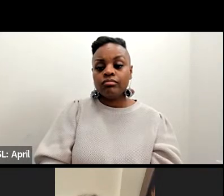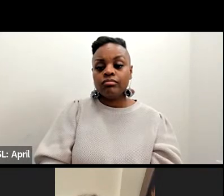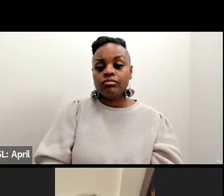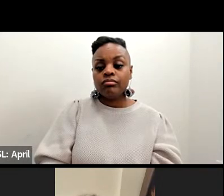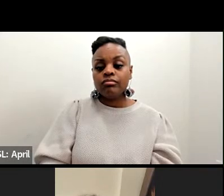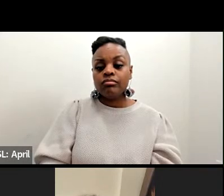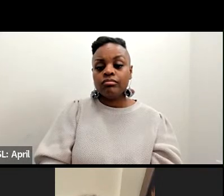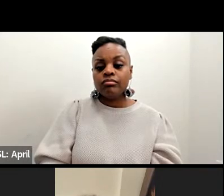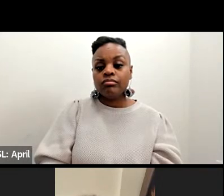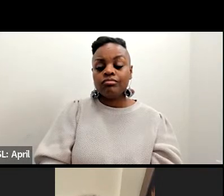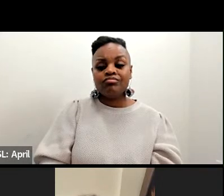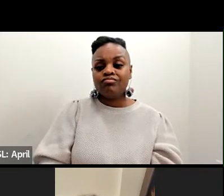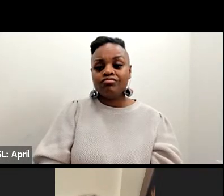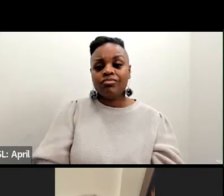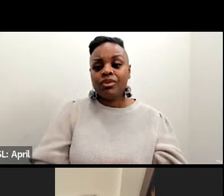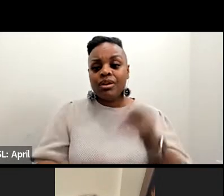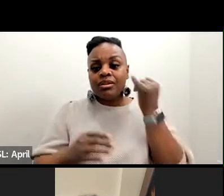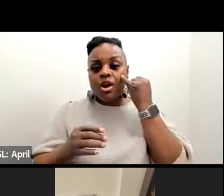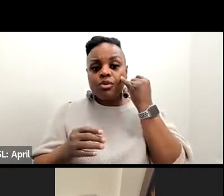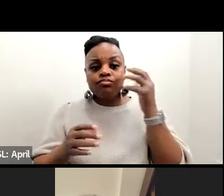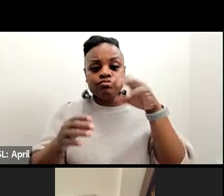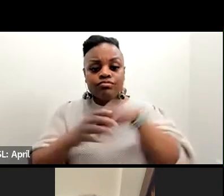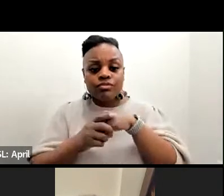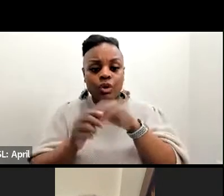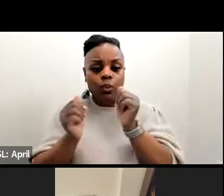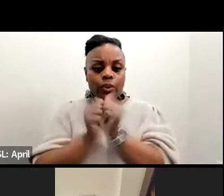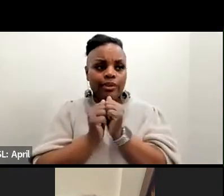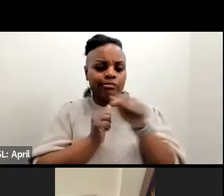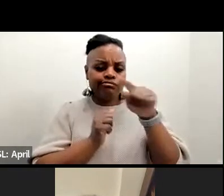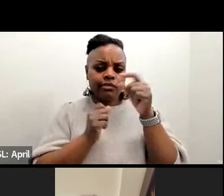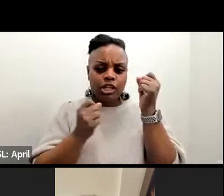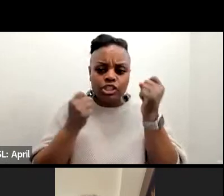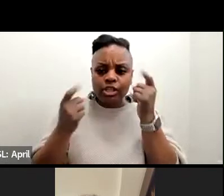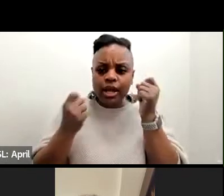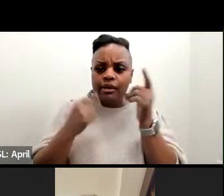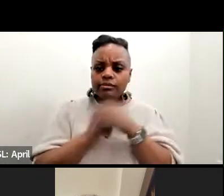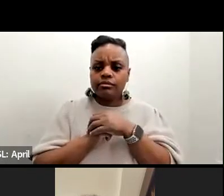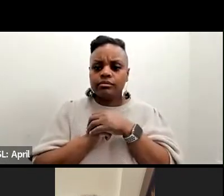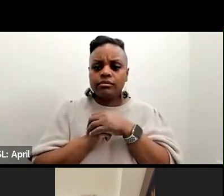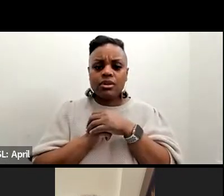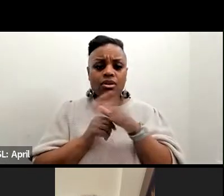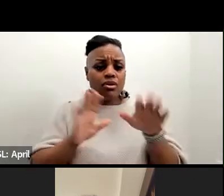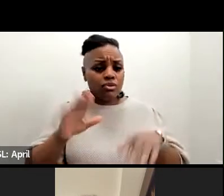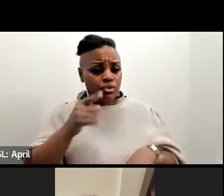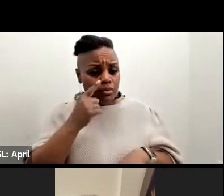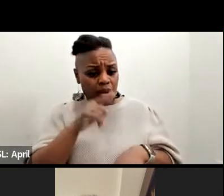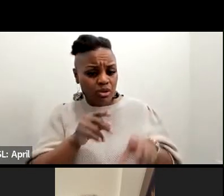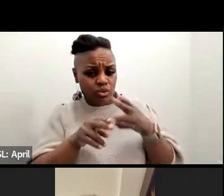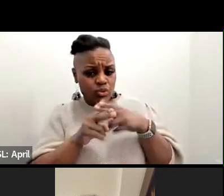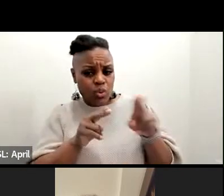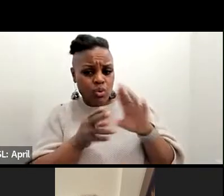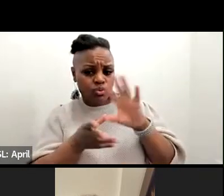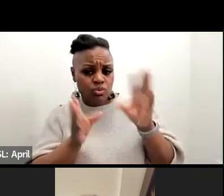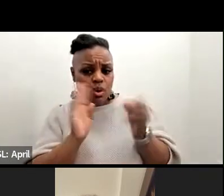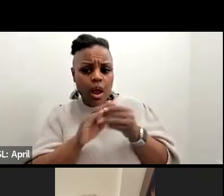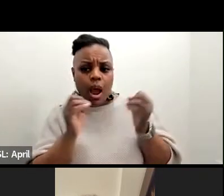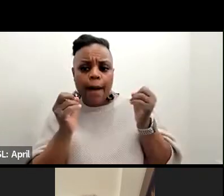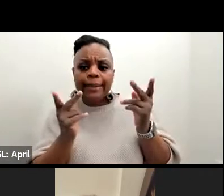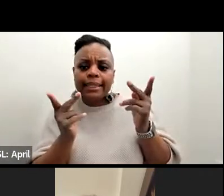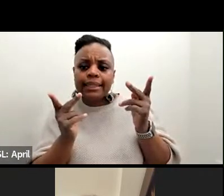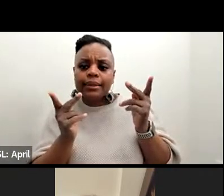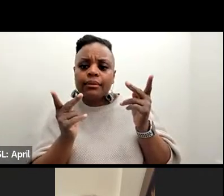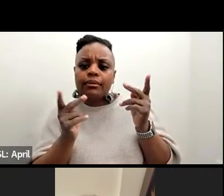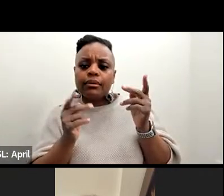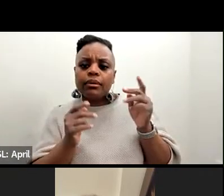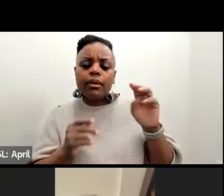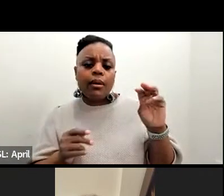mean, for our viewers especially, can you just give us a quick census of how many people, how many brothers members have been killed, how many are in prison